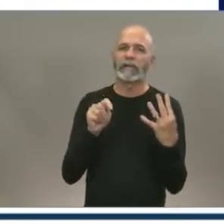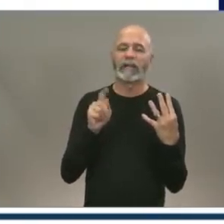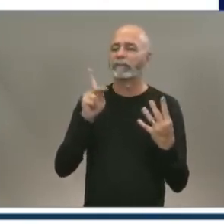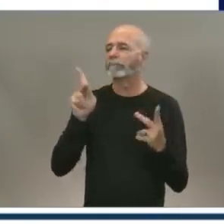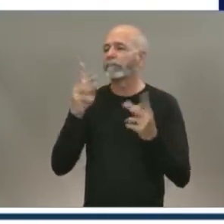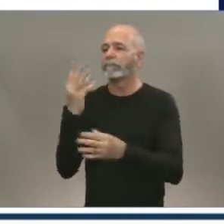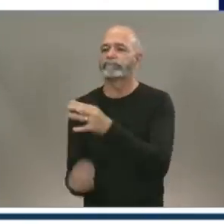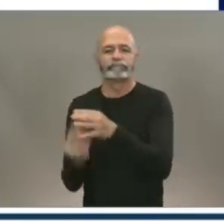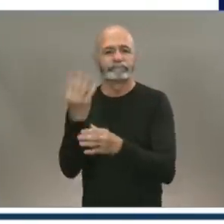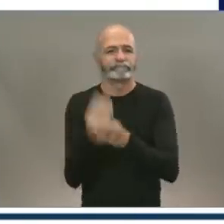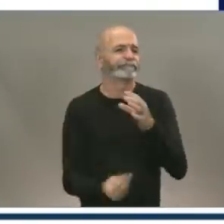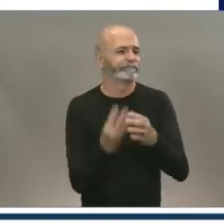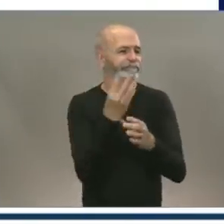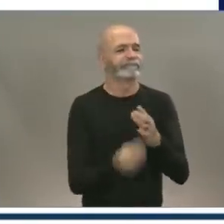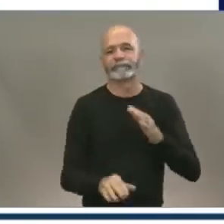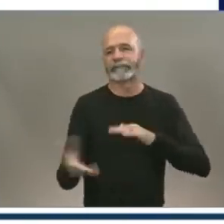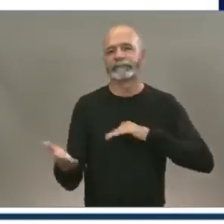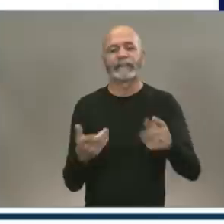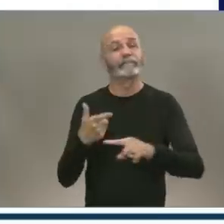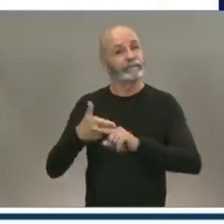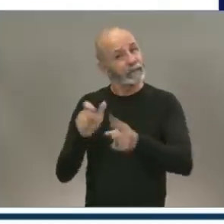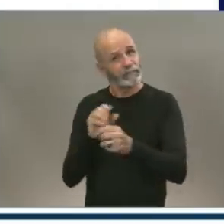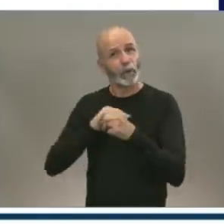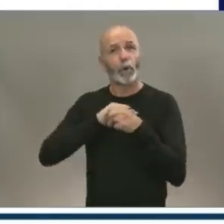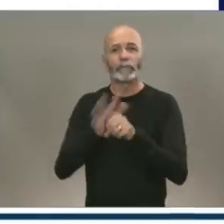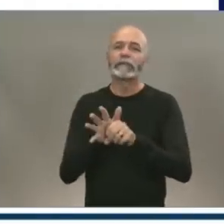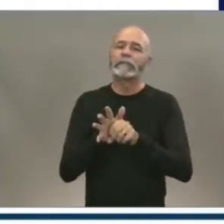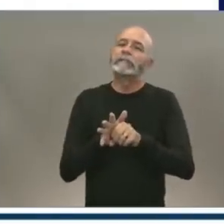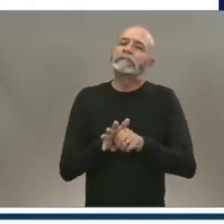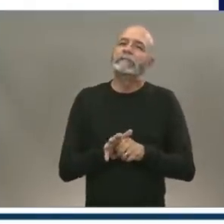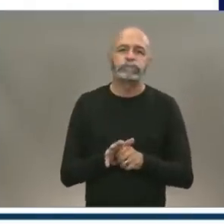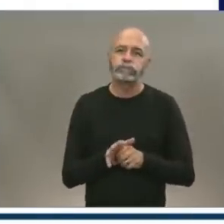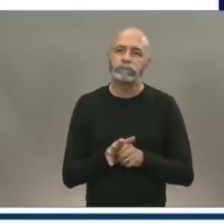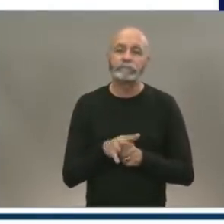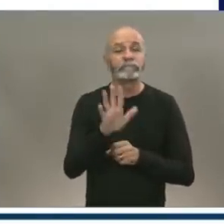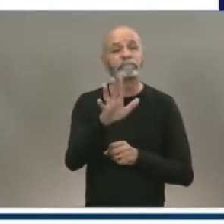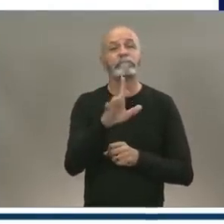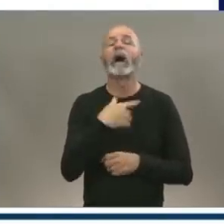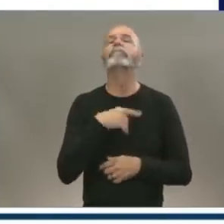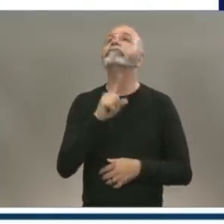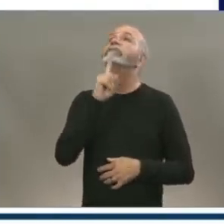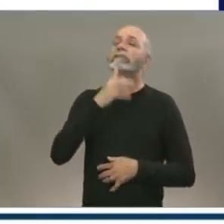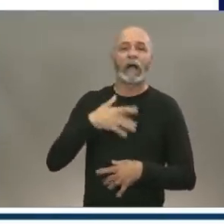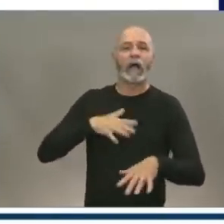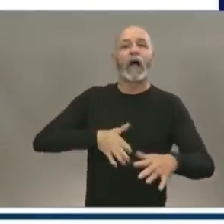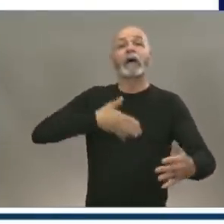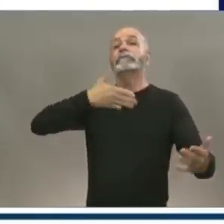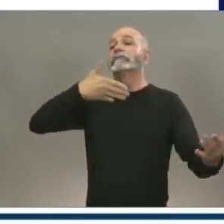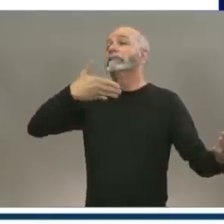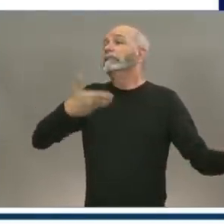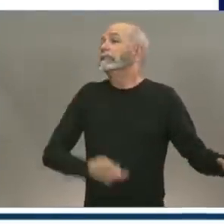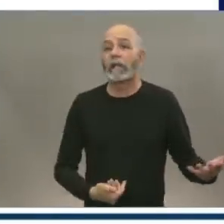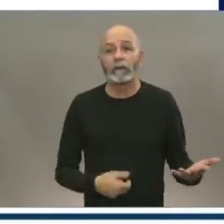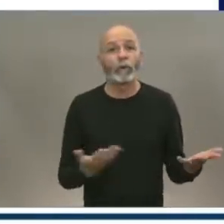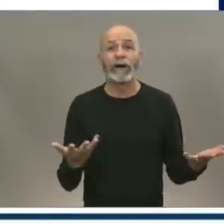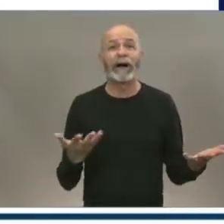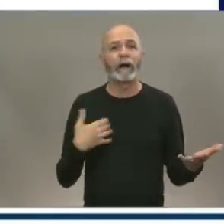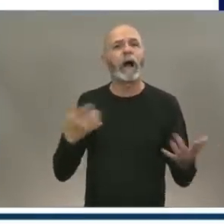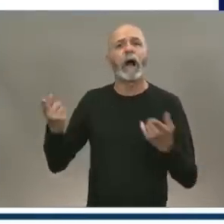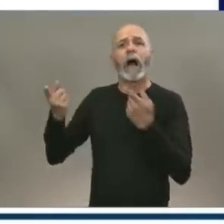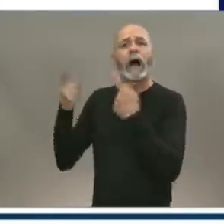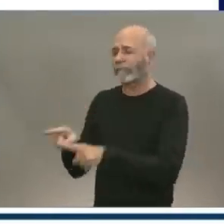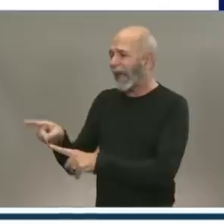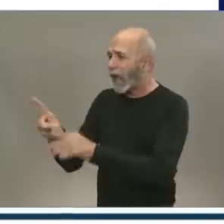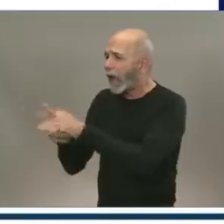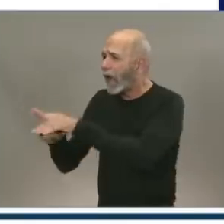virus. It's even more upsetting when the cause of some of them is an outbreak that never should have happened. I